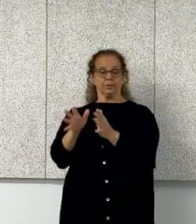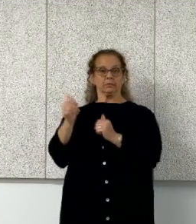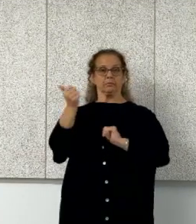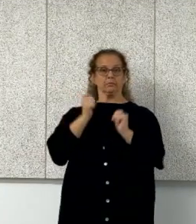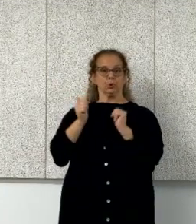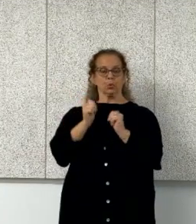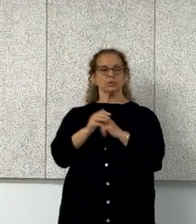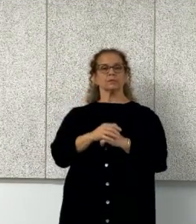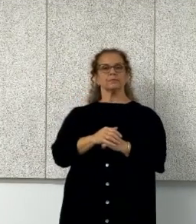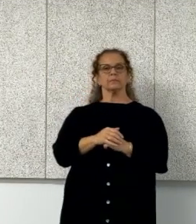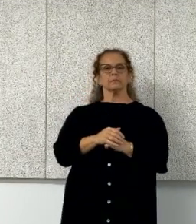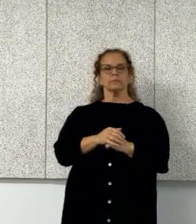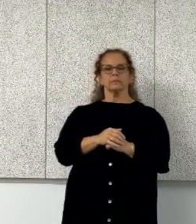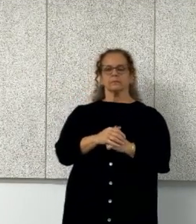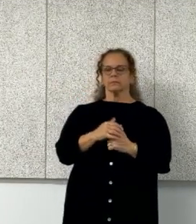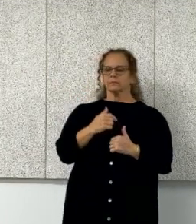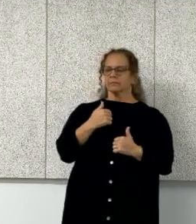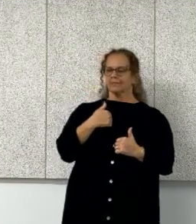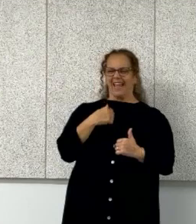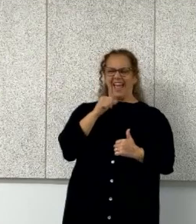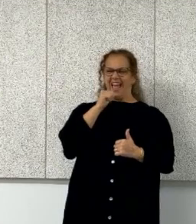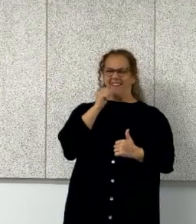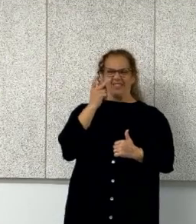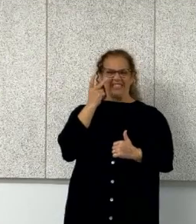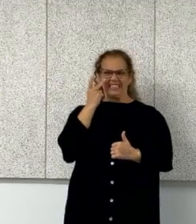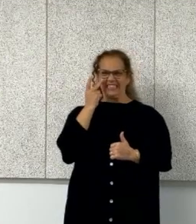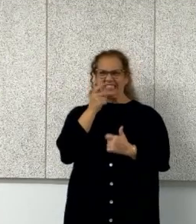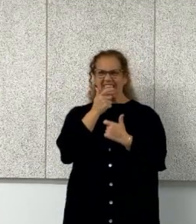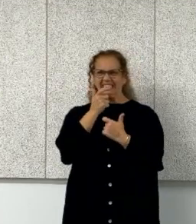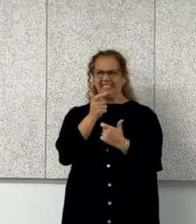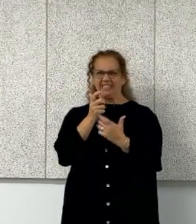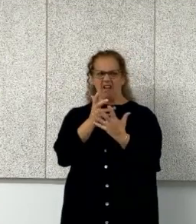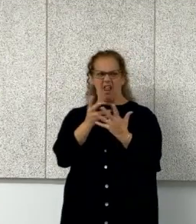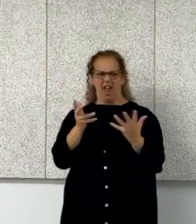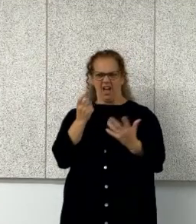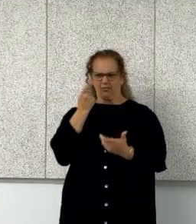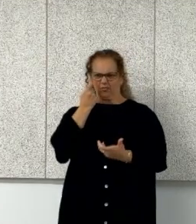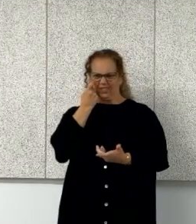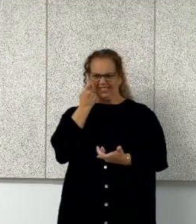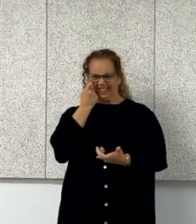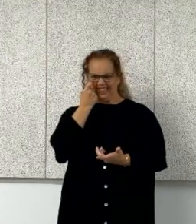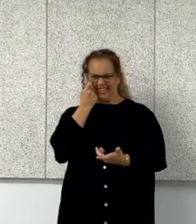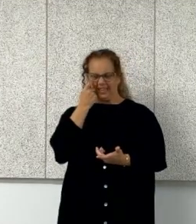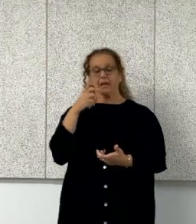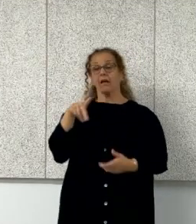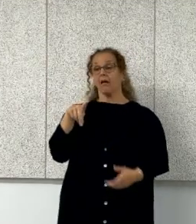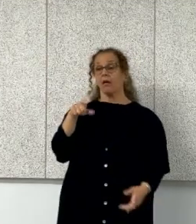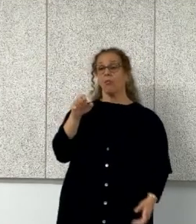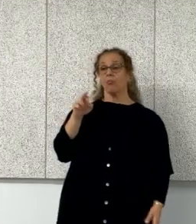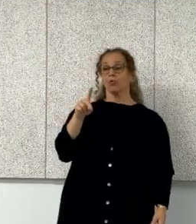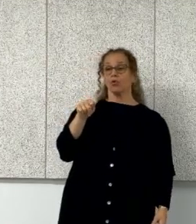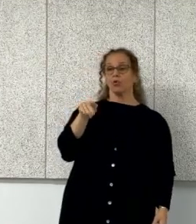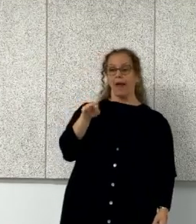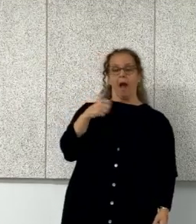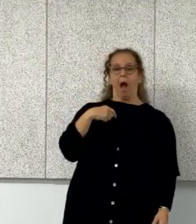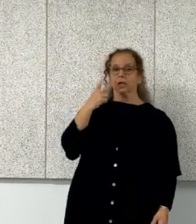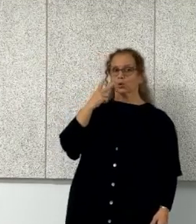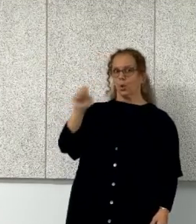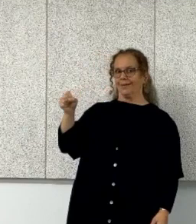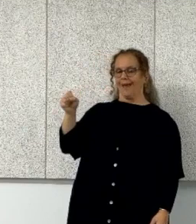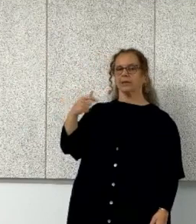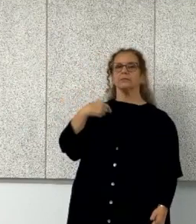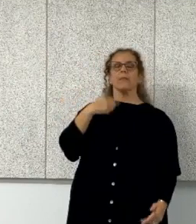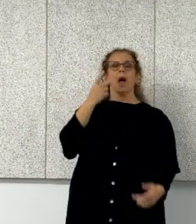title. I actually haven't seen anything here recently. I did the parade, but I saw a production